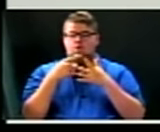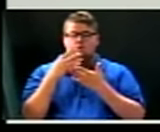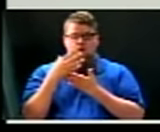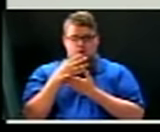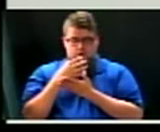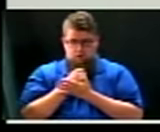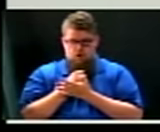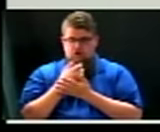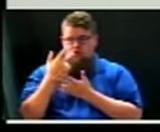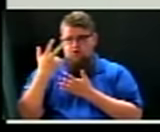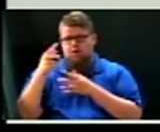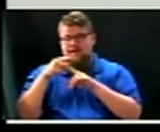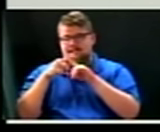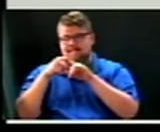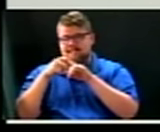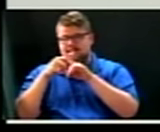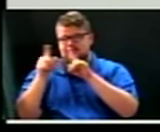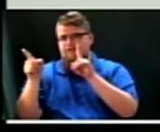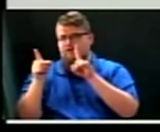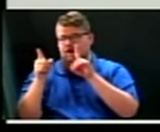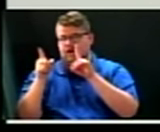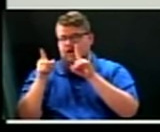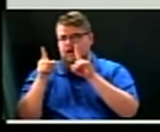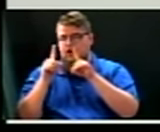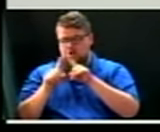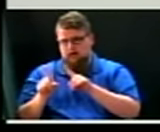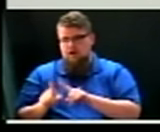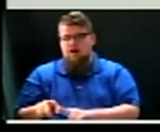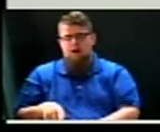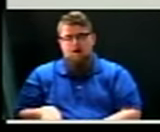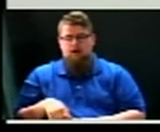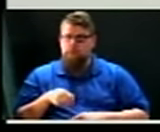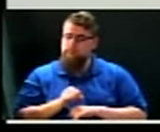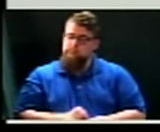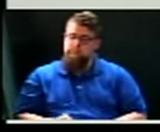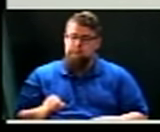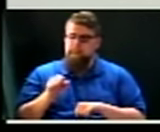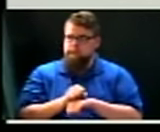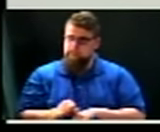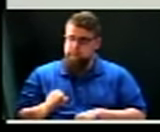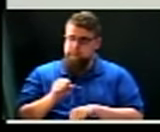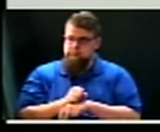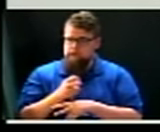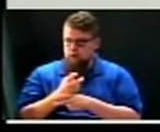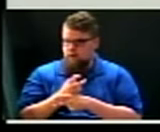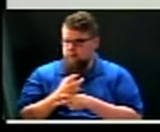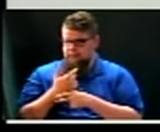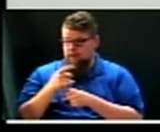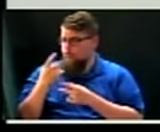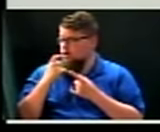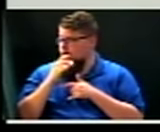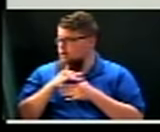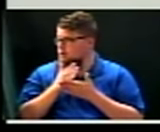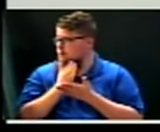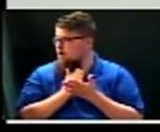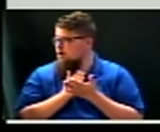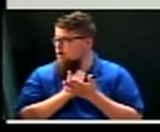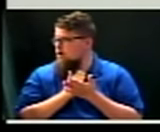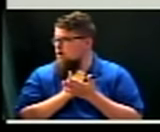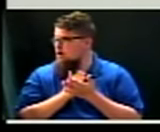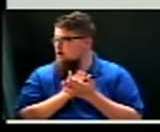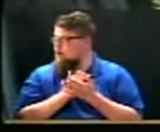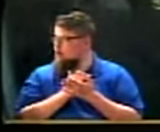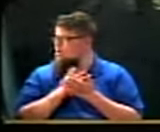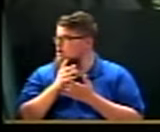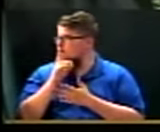different objectives, and it was grueling. Does anyone have questions on this part? I do. So